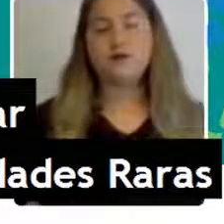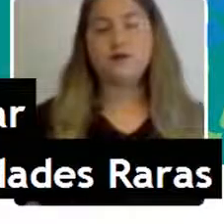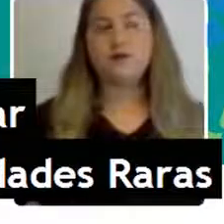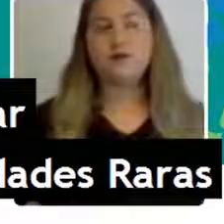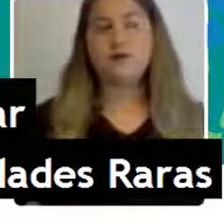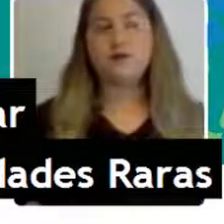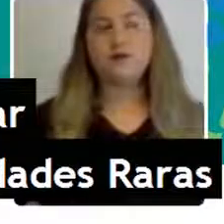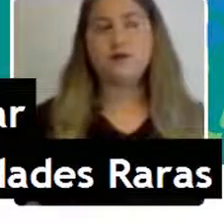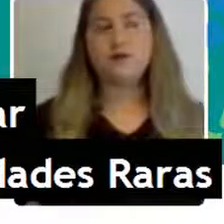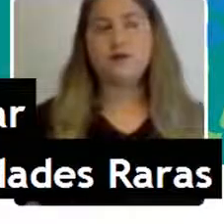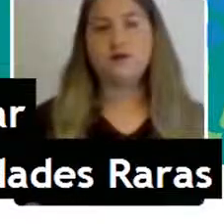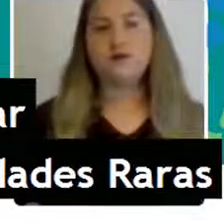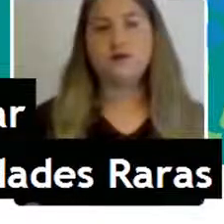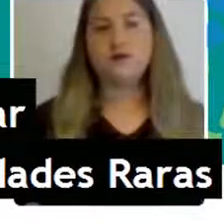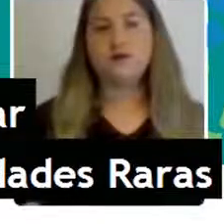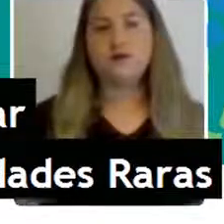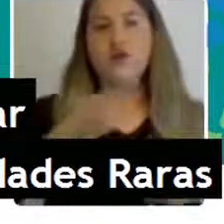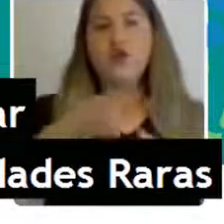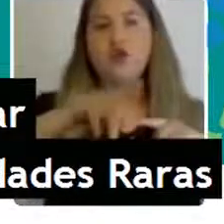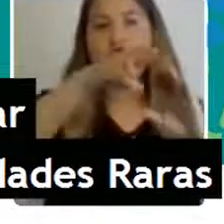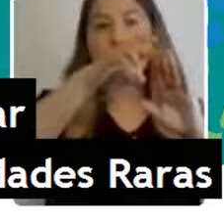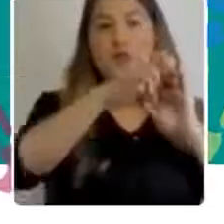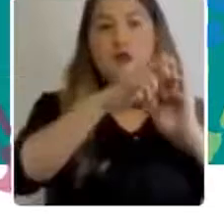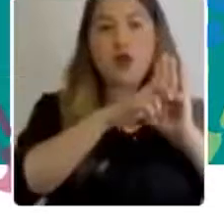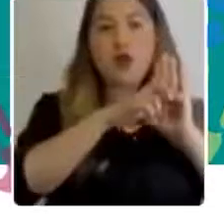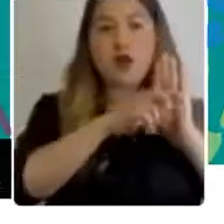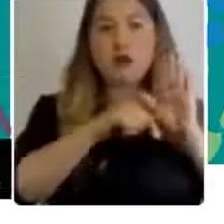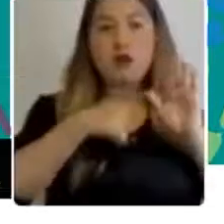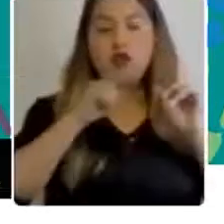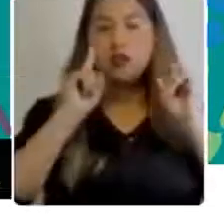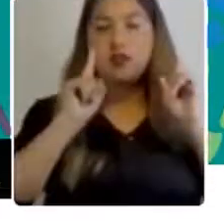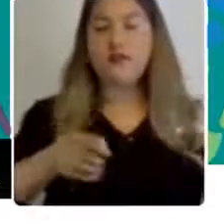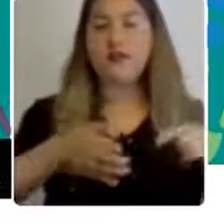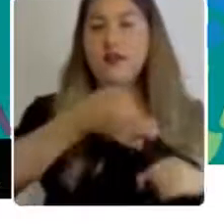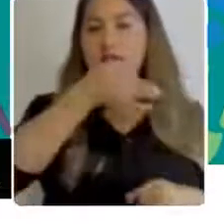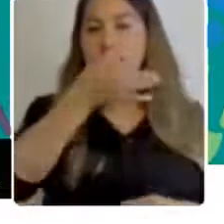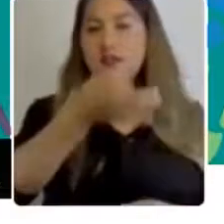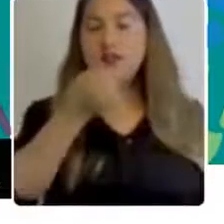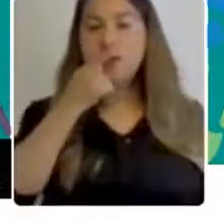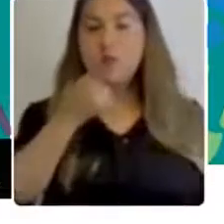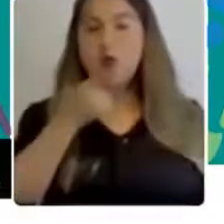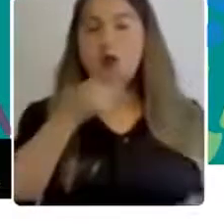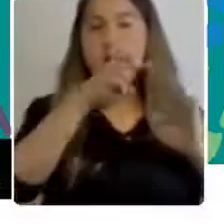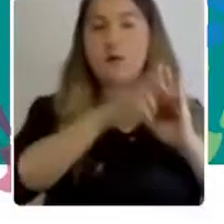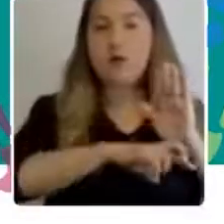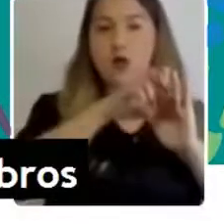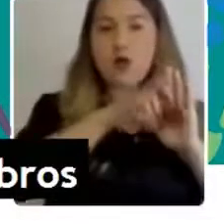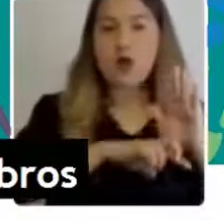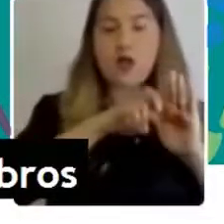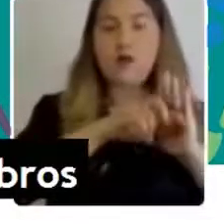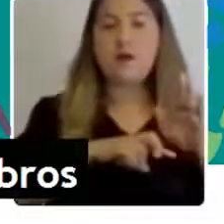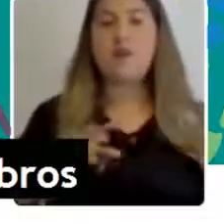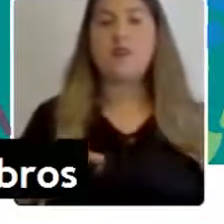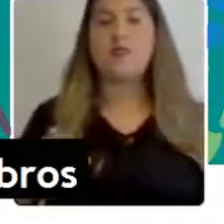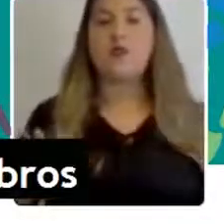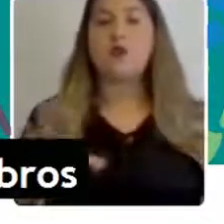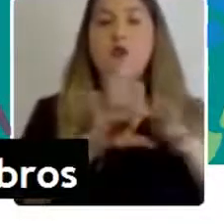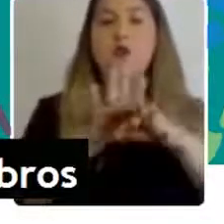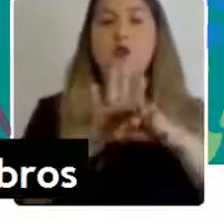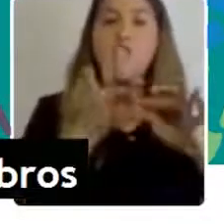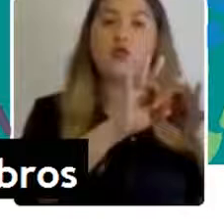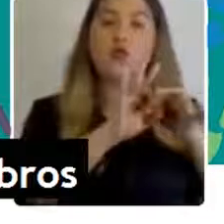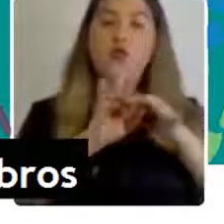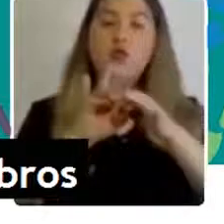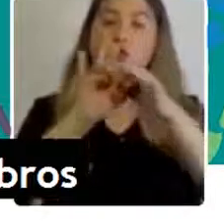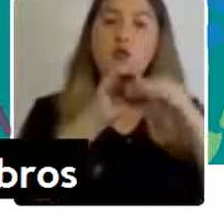mention is the European Joint Program on Rare Diseases. This is funded by the European Commission, and we